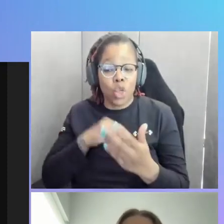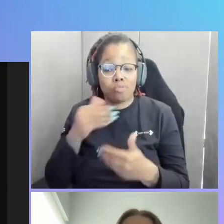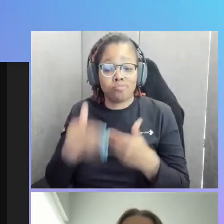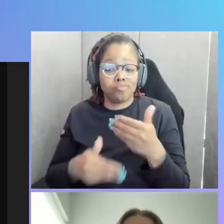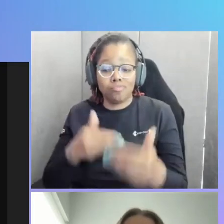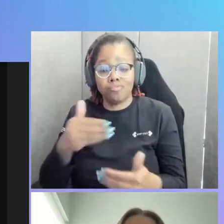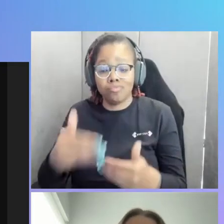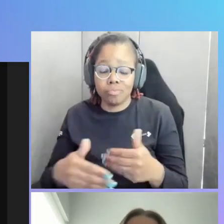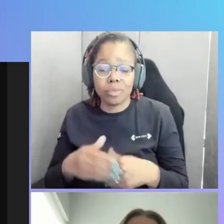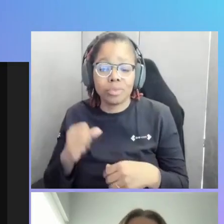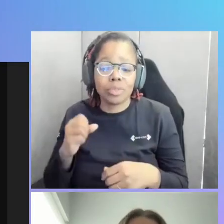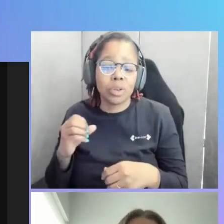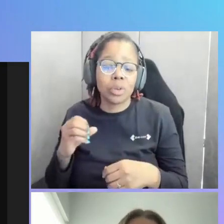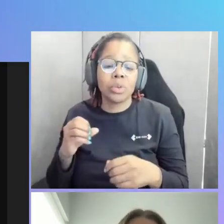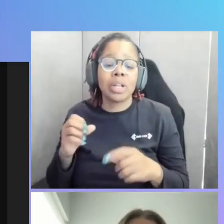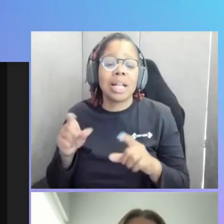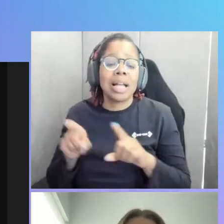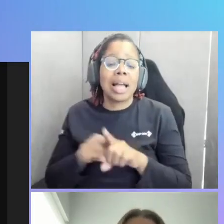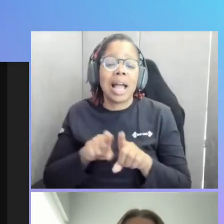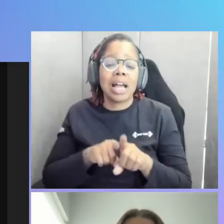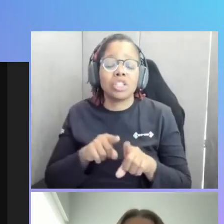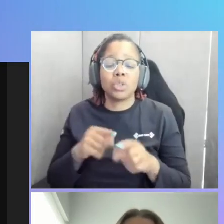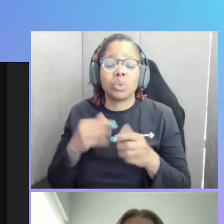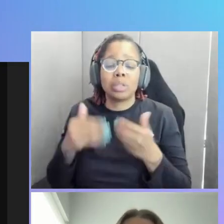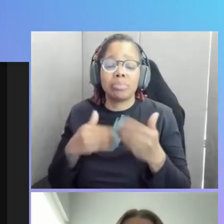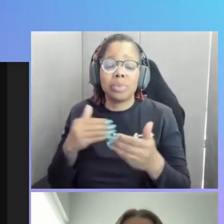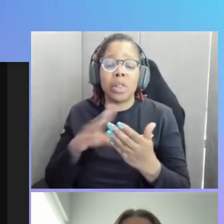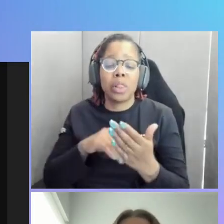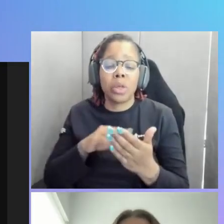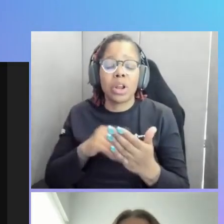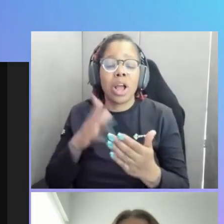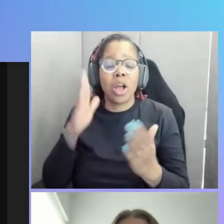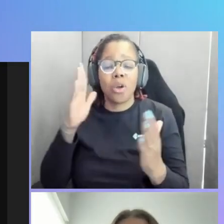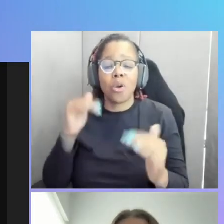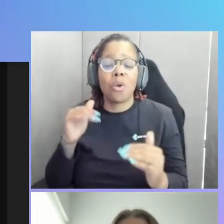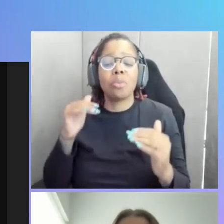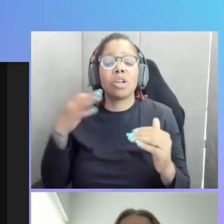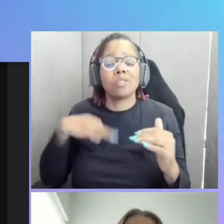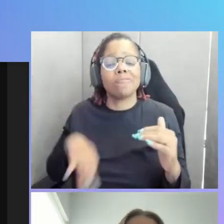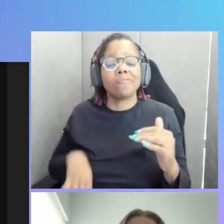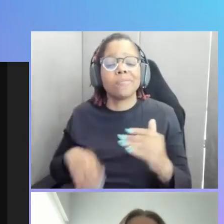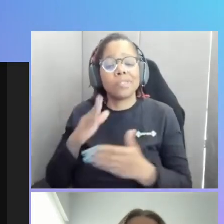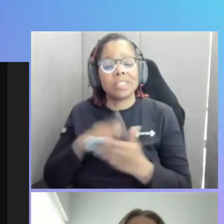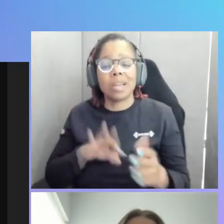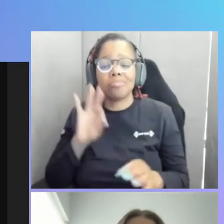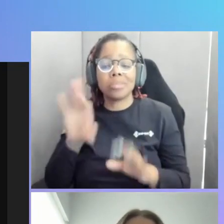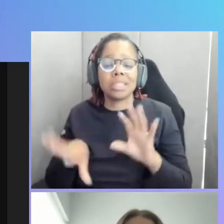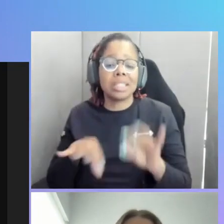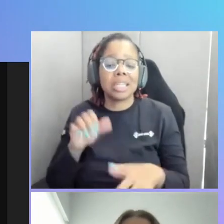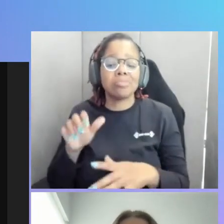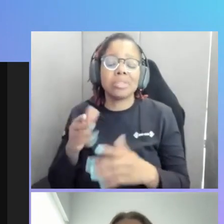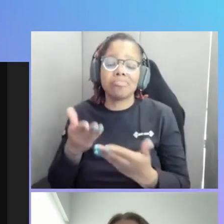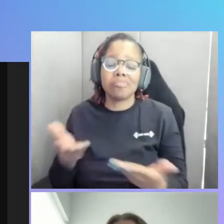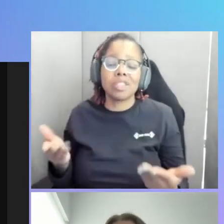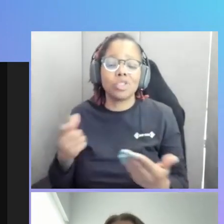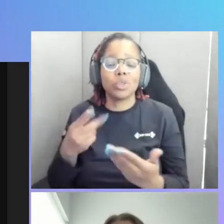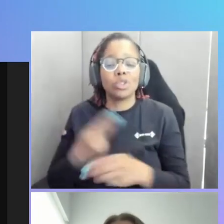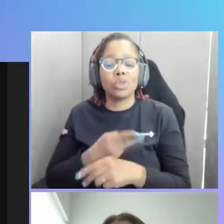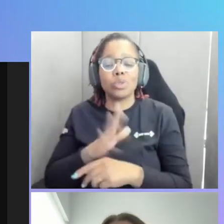So as we go through these learnings, I hope you can walk away with some tips and tricks to incorporate at your own organizations.